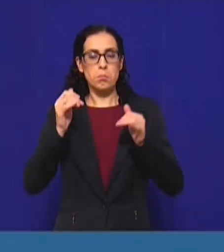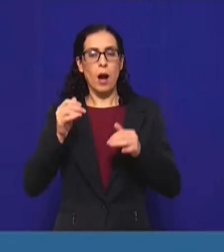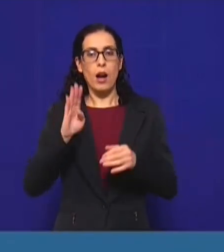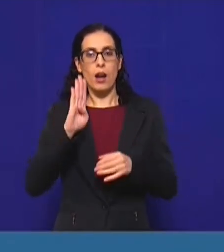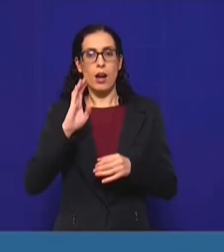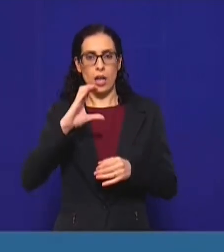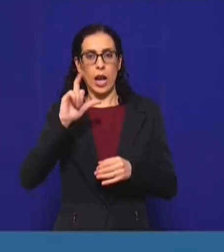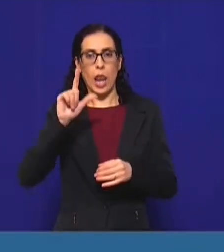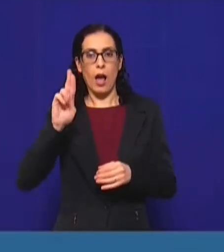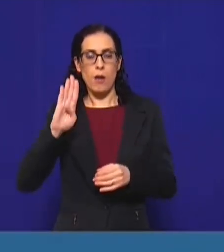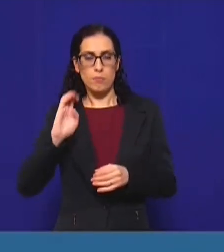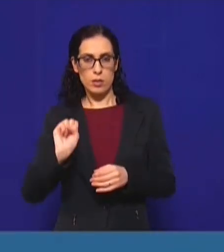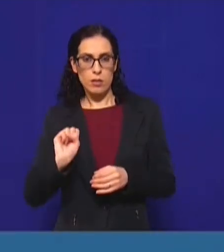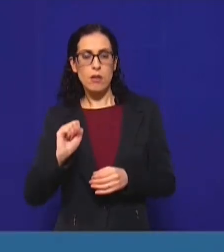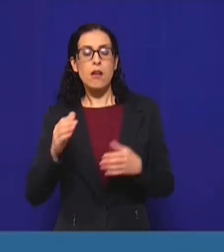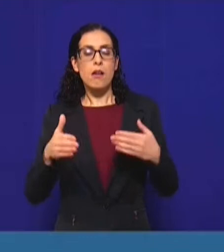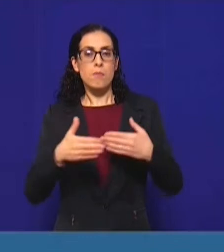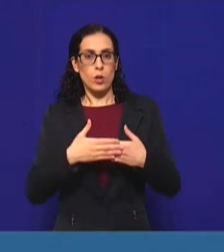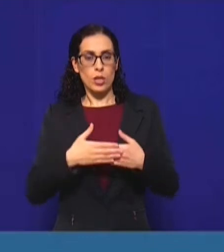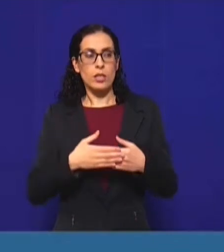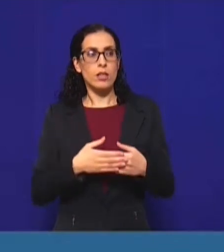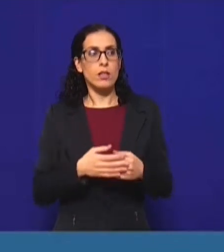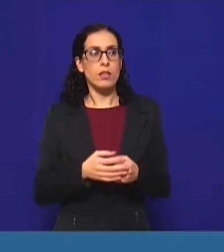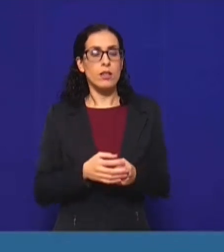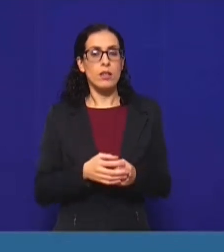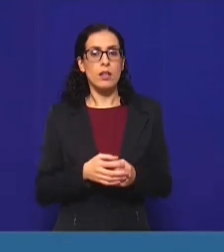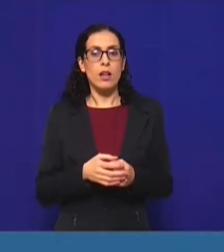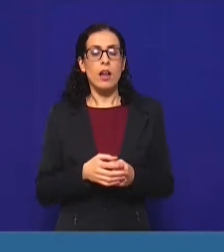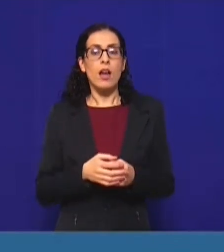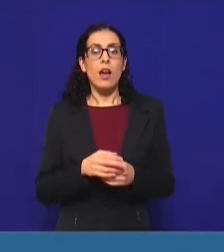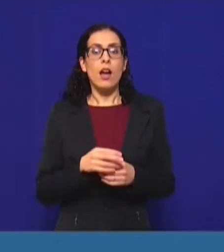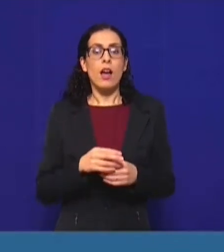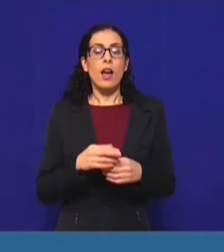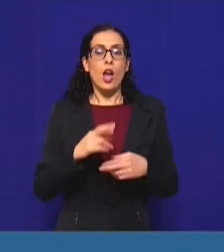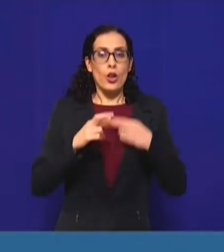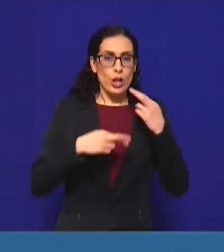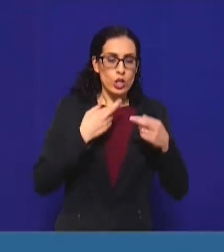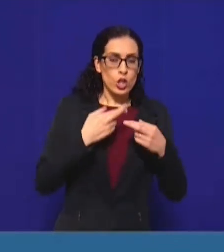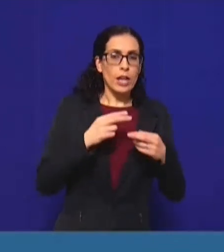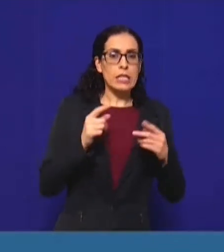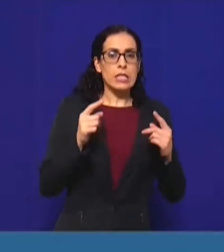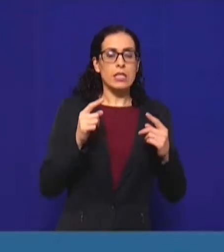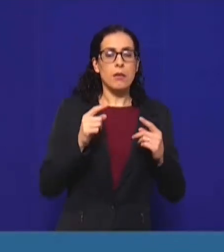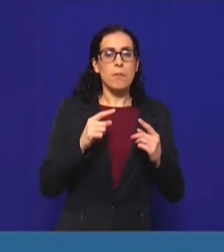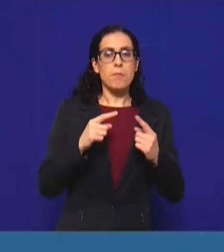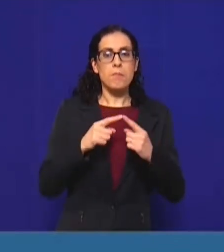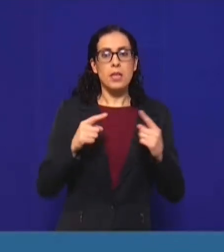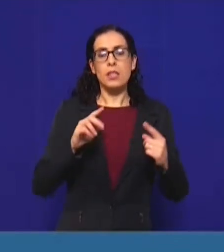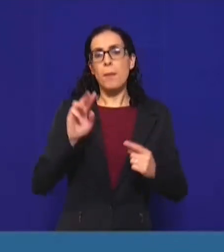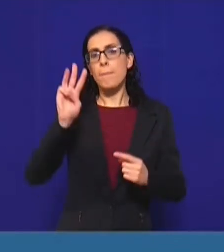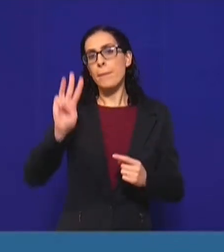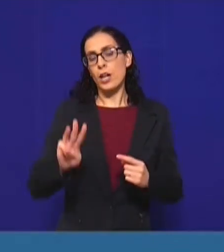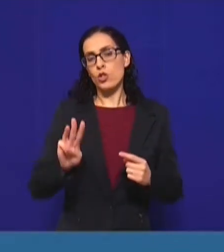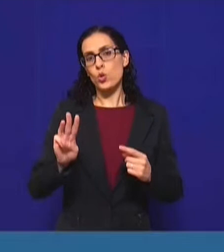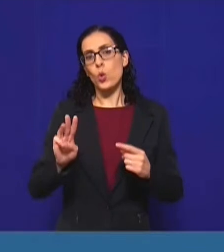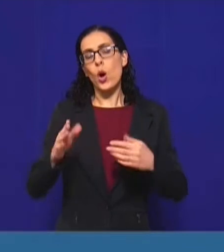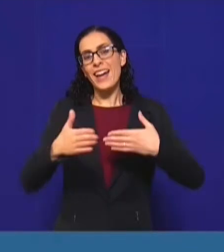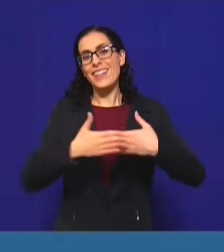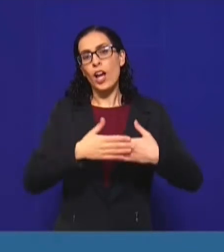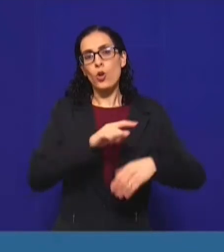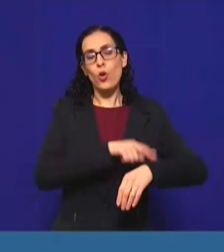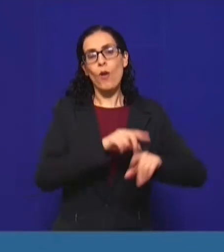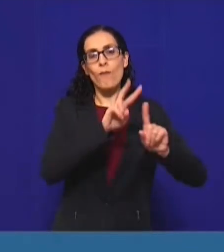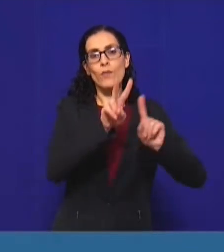issa mill-ewwel ta' Marzu jistgħu jibqgħu miftuħin biss sa nofs il-lejl u mbagħad ikunu magħluqin bejn nofs il-lejl u l-5